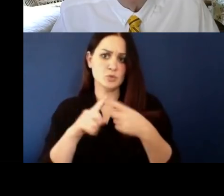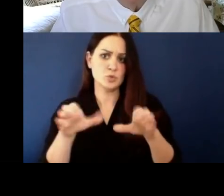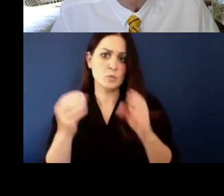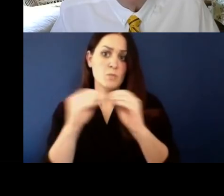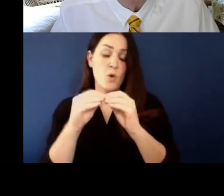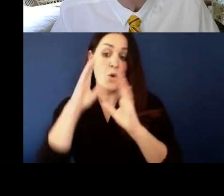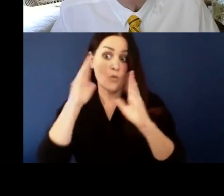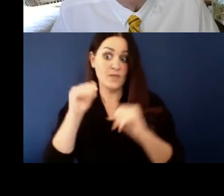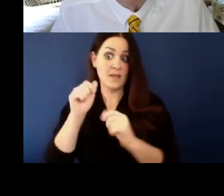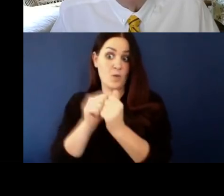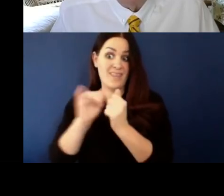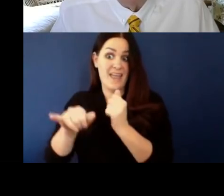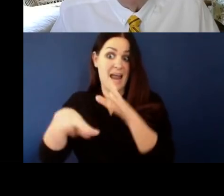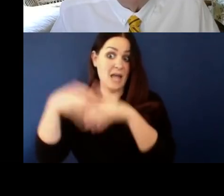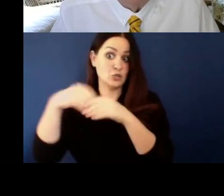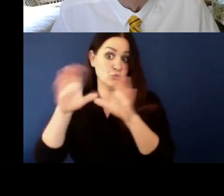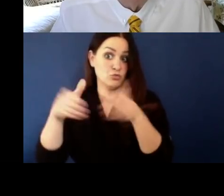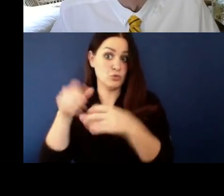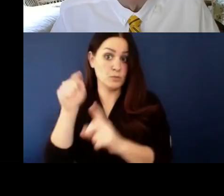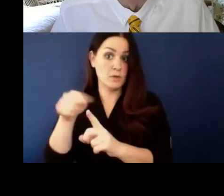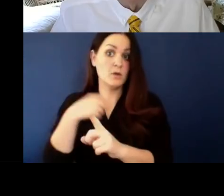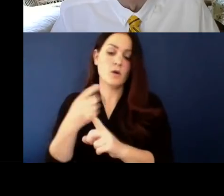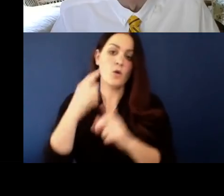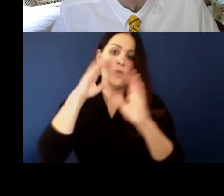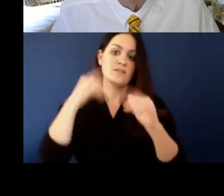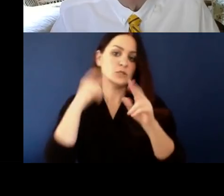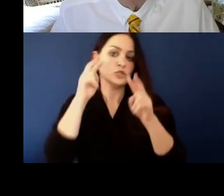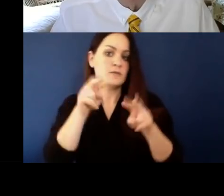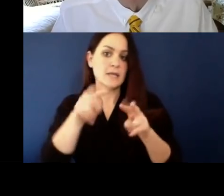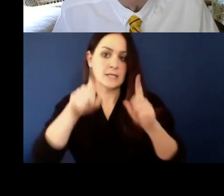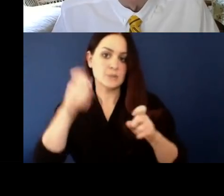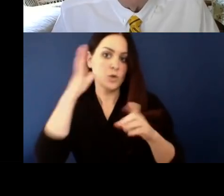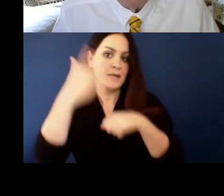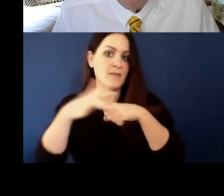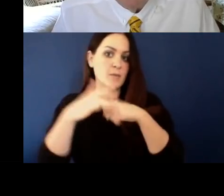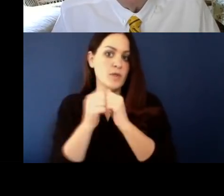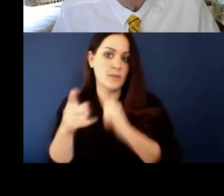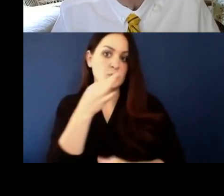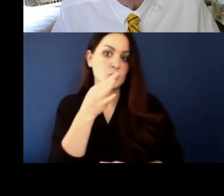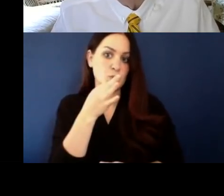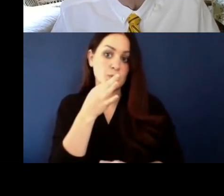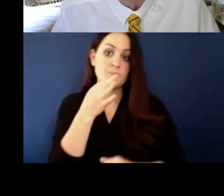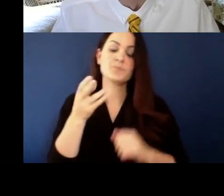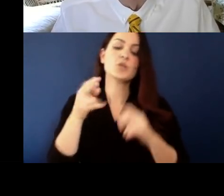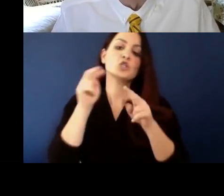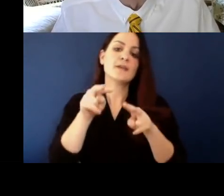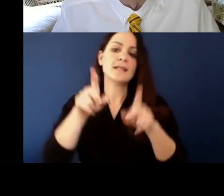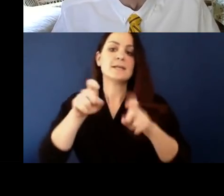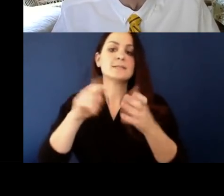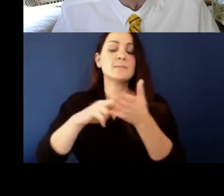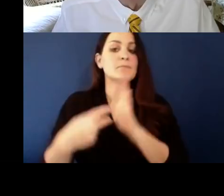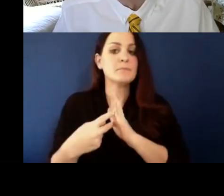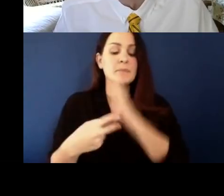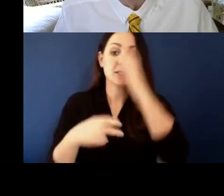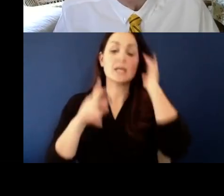to make available surveillance testing. Surveillance testing meaning people who have concerns,